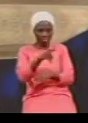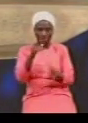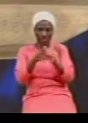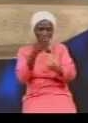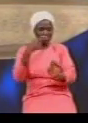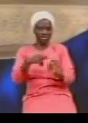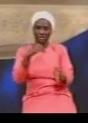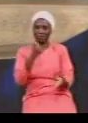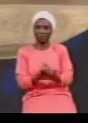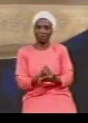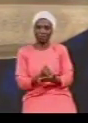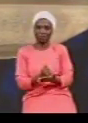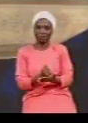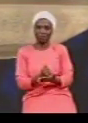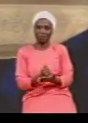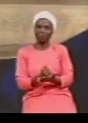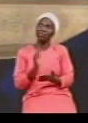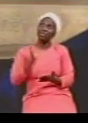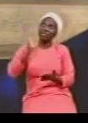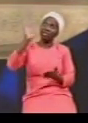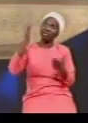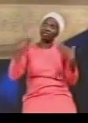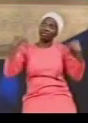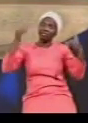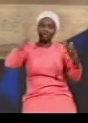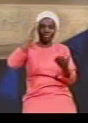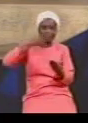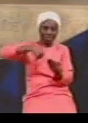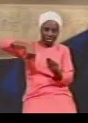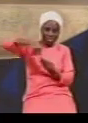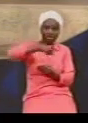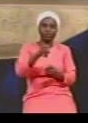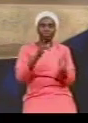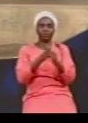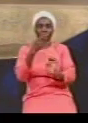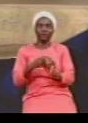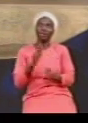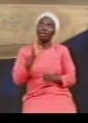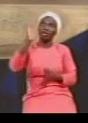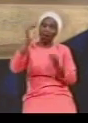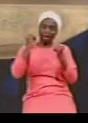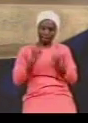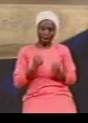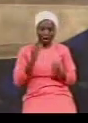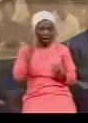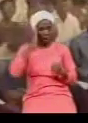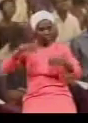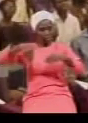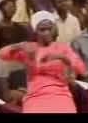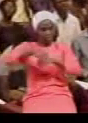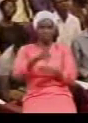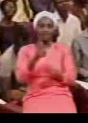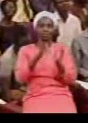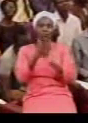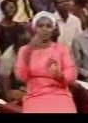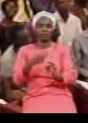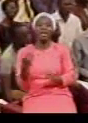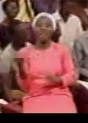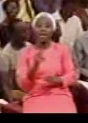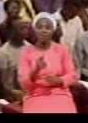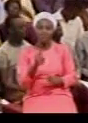name. His angels will surround you. His power will overshadow you. Whither